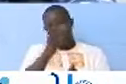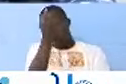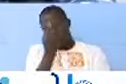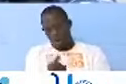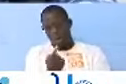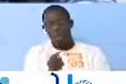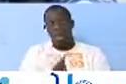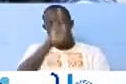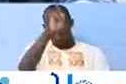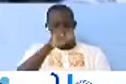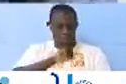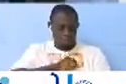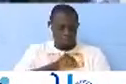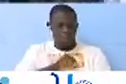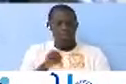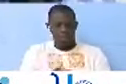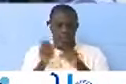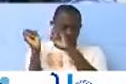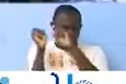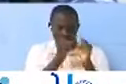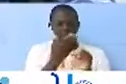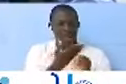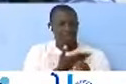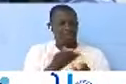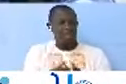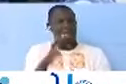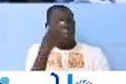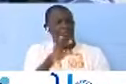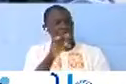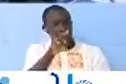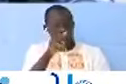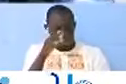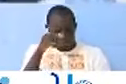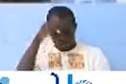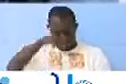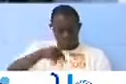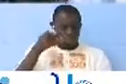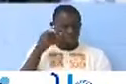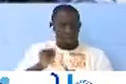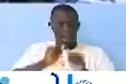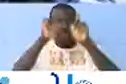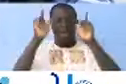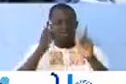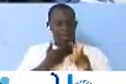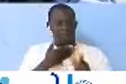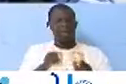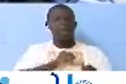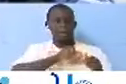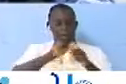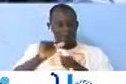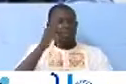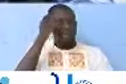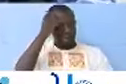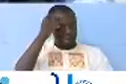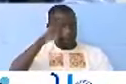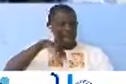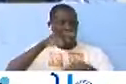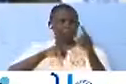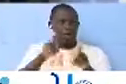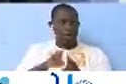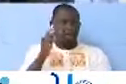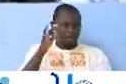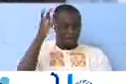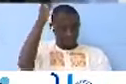except Allah's greatness. If you are living today, think that tomorrow,